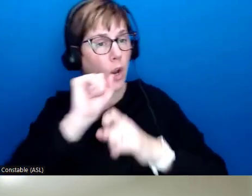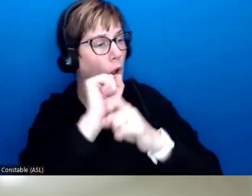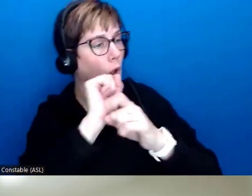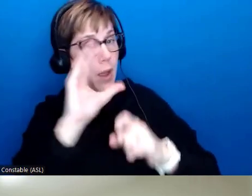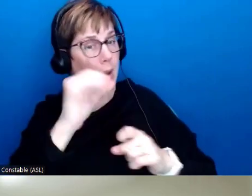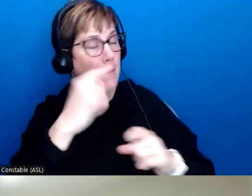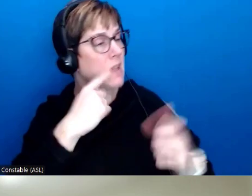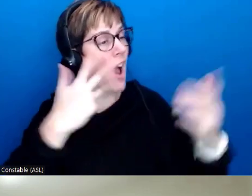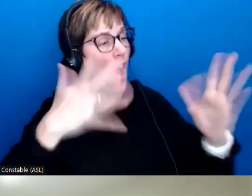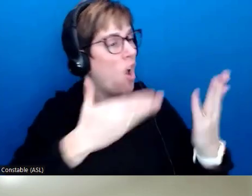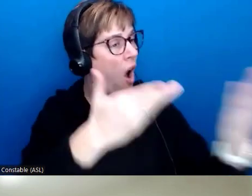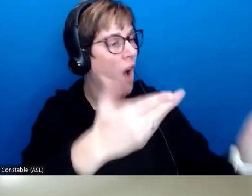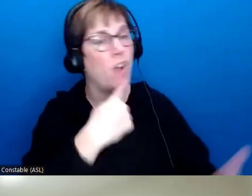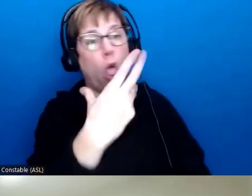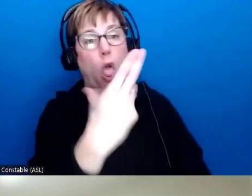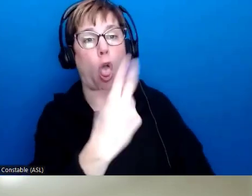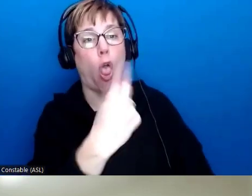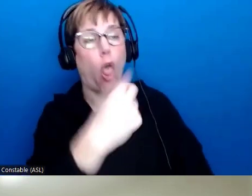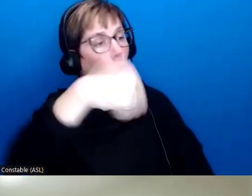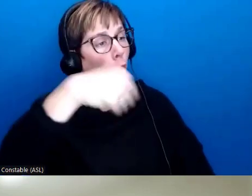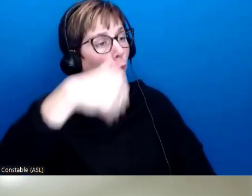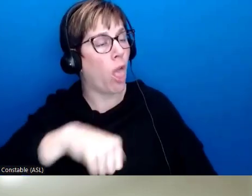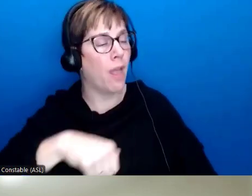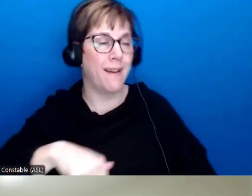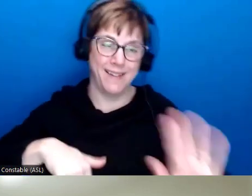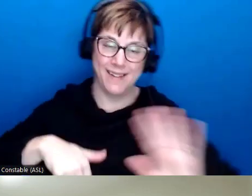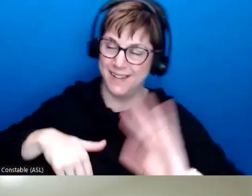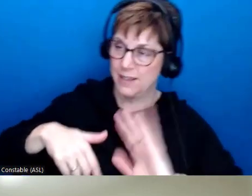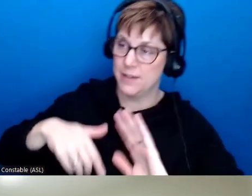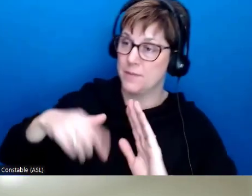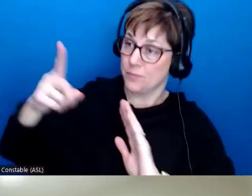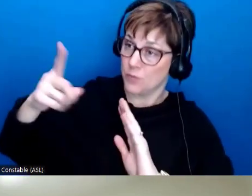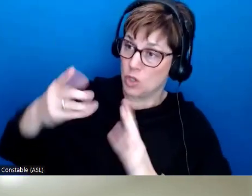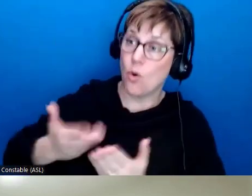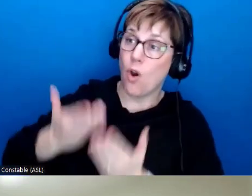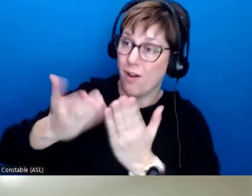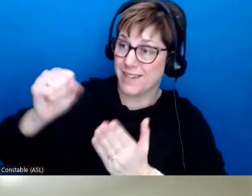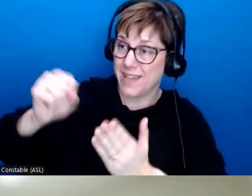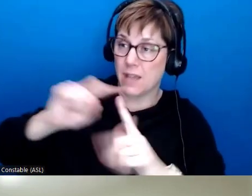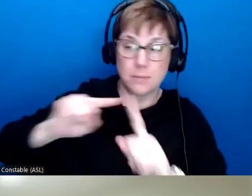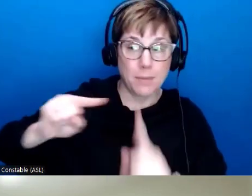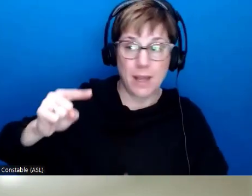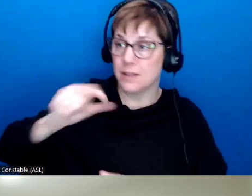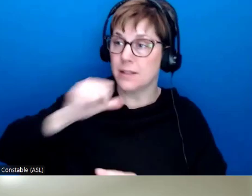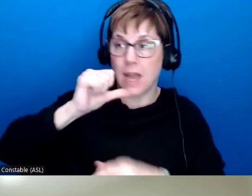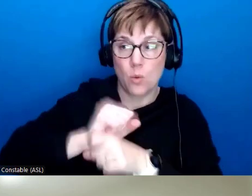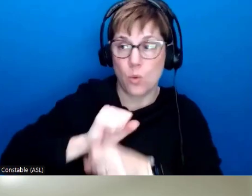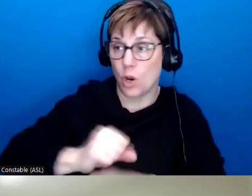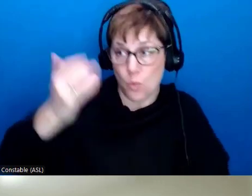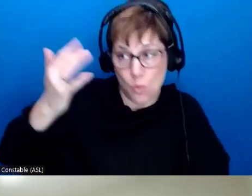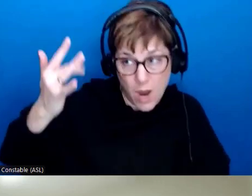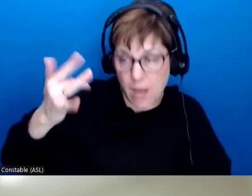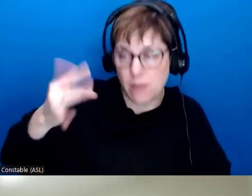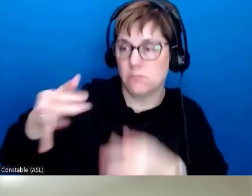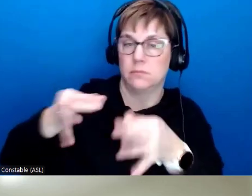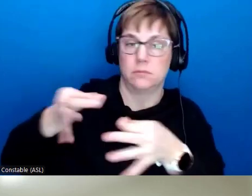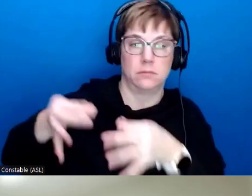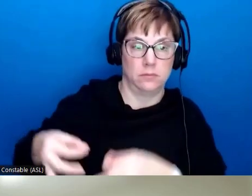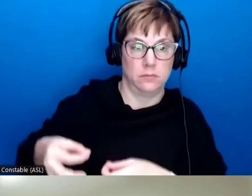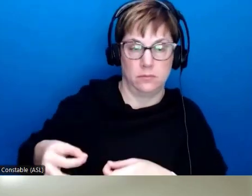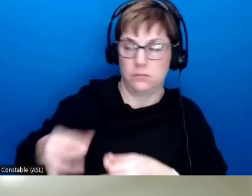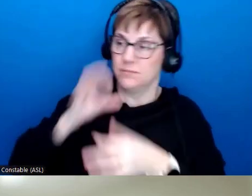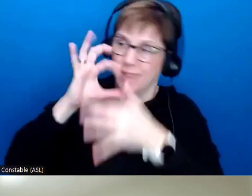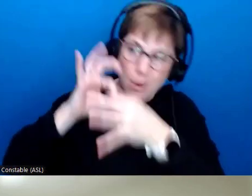no. You need to explain to them why that alternative accommodation is not good enough. It's not related